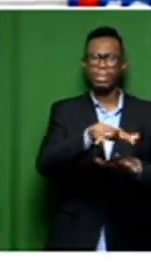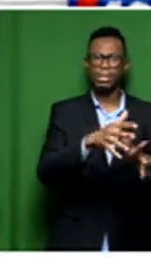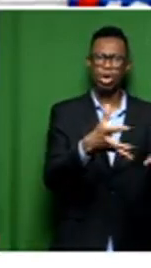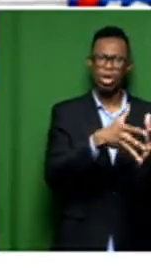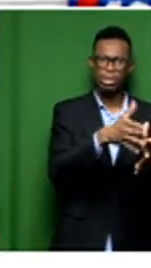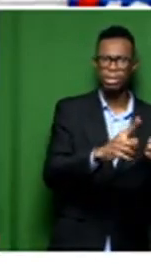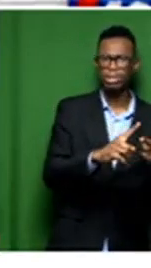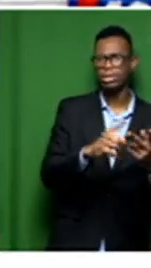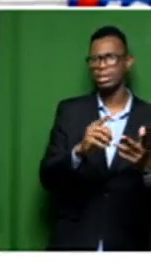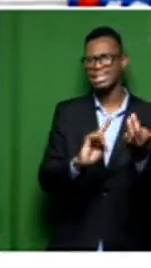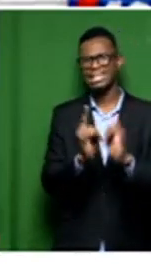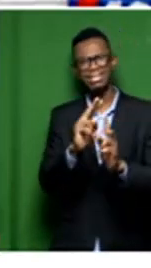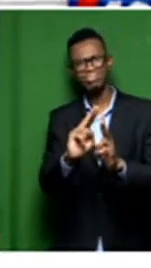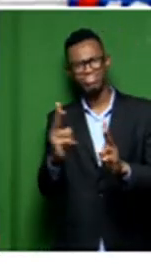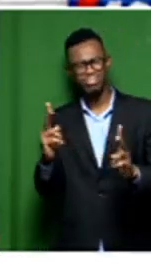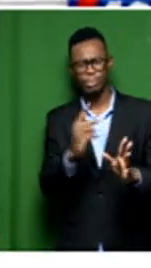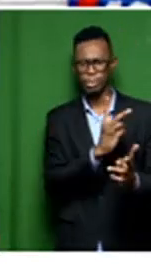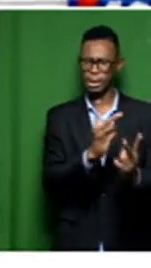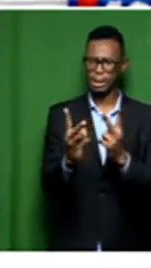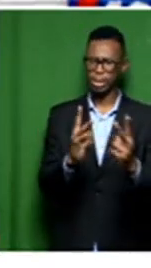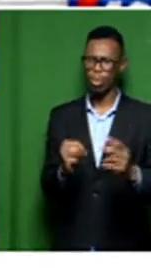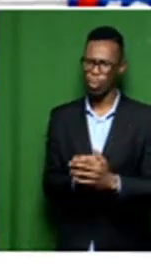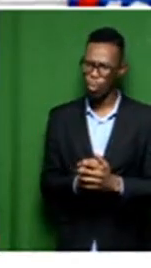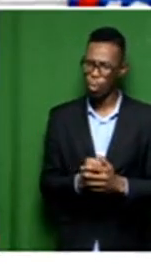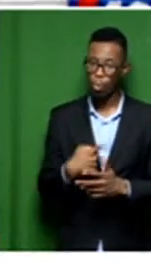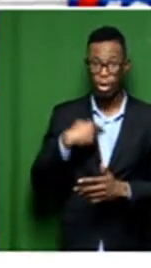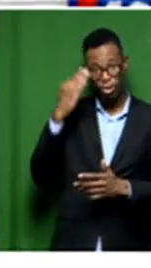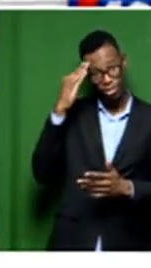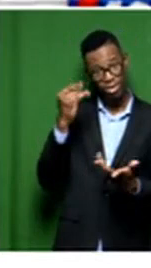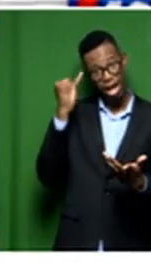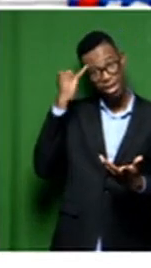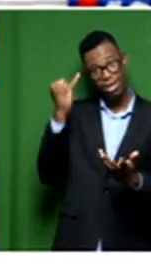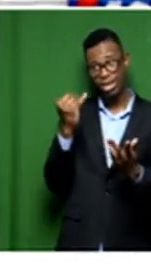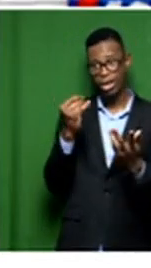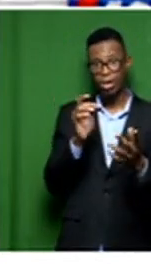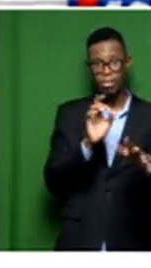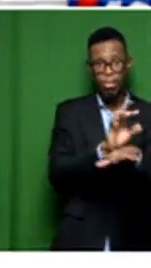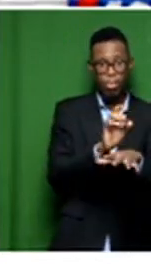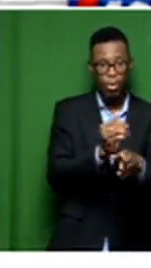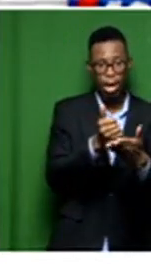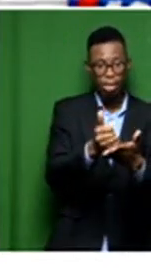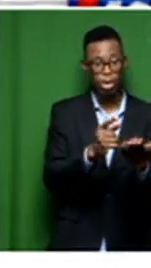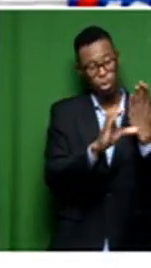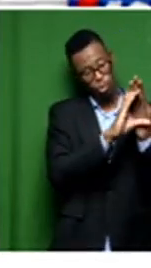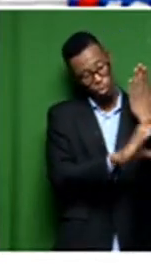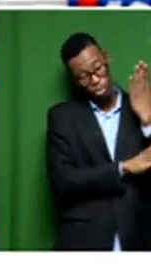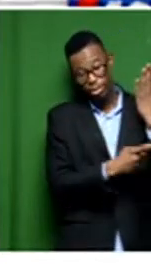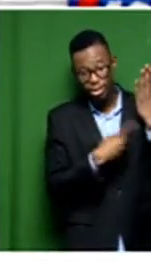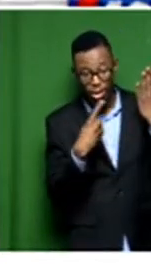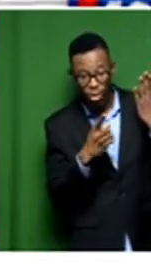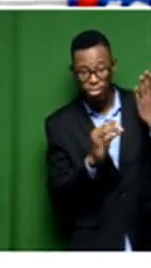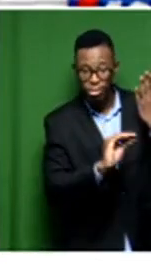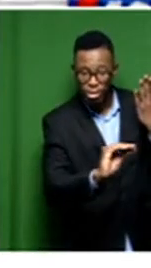across the country in every province. And we know that if we can help spark new ideas of what this Constitution's promise is for children and